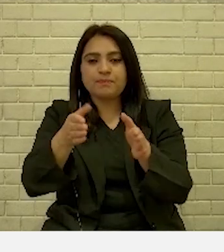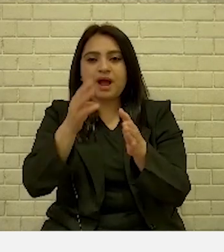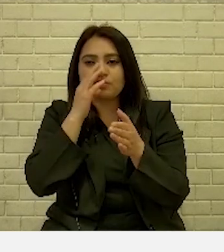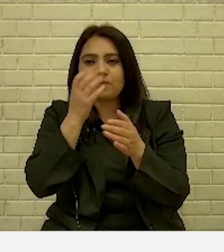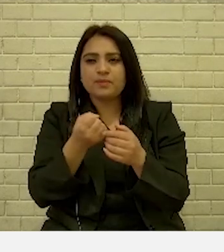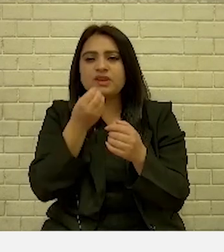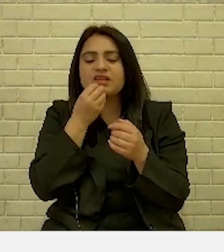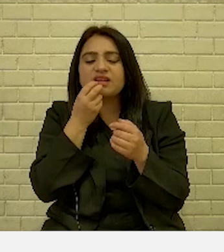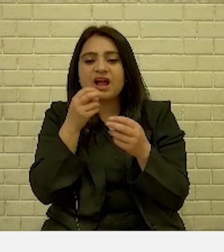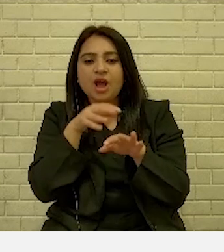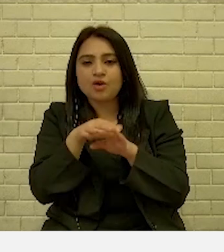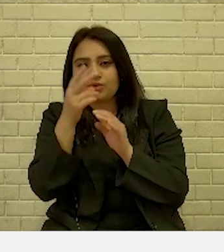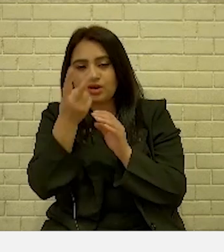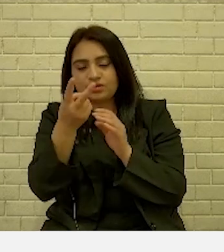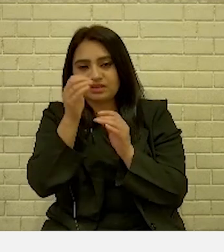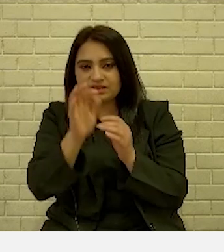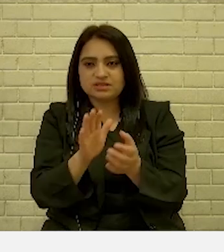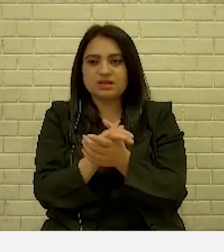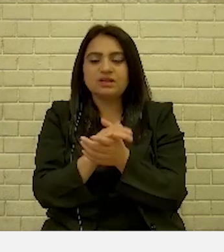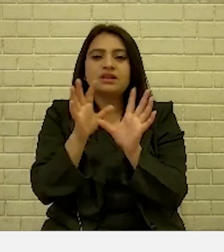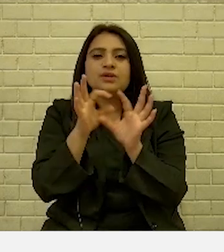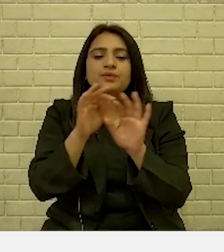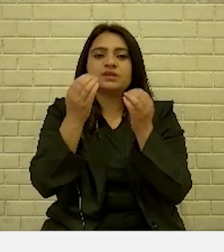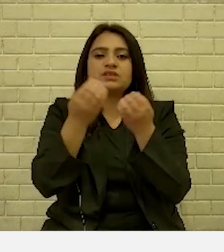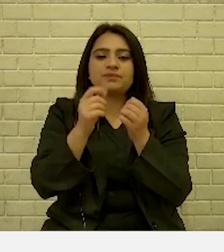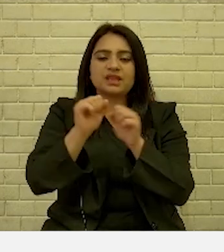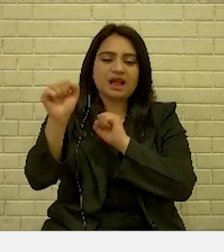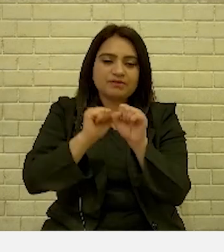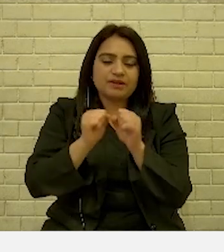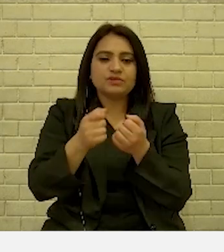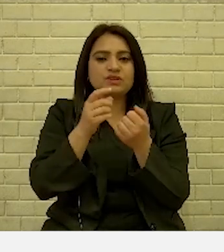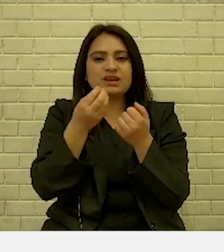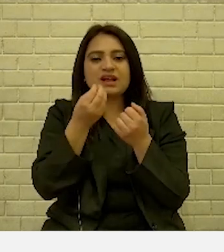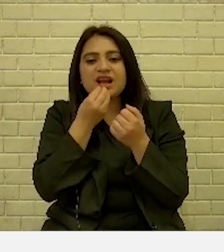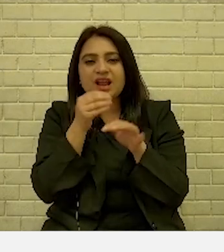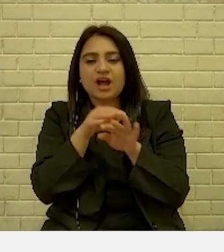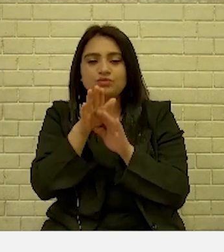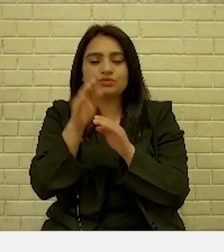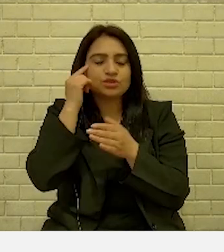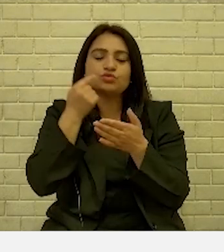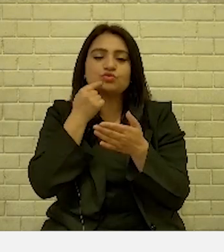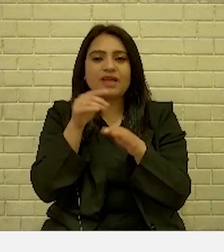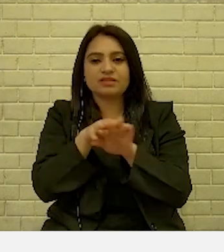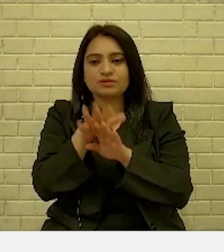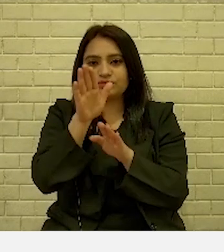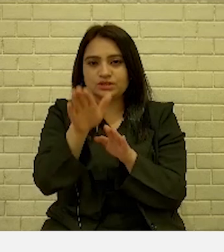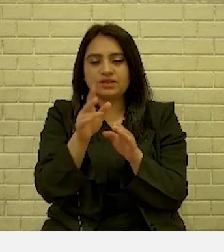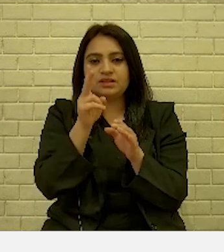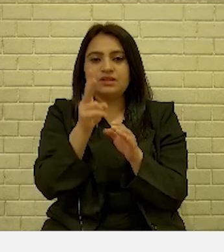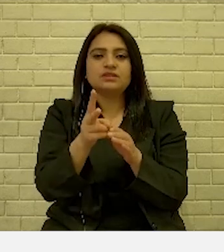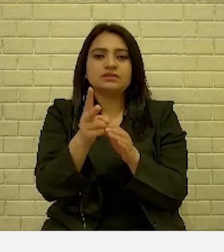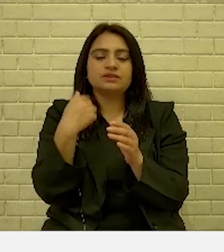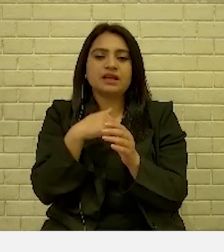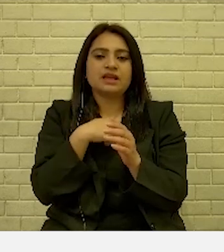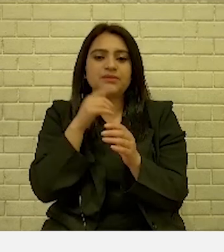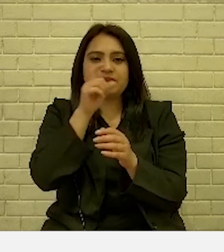Various communities have their own flavors and each flavors represent themselves. And this is what we can see on the streets of Nepal Ganj. And also,